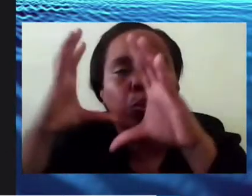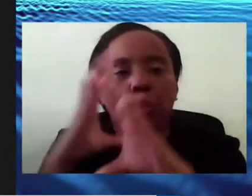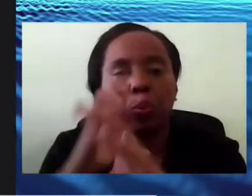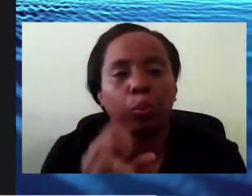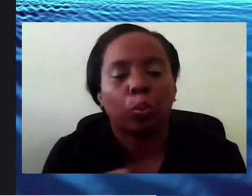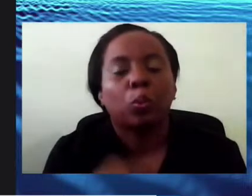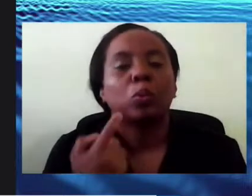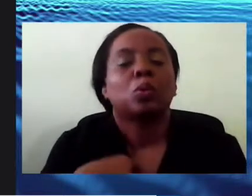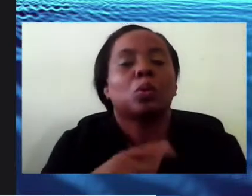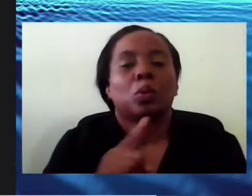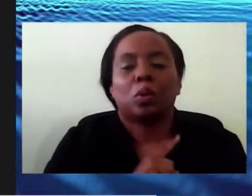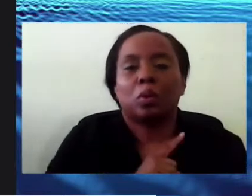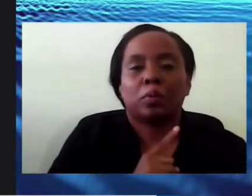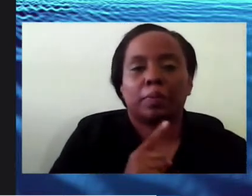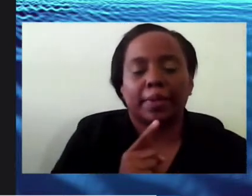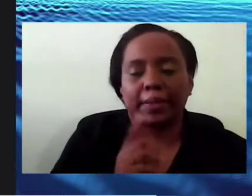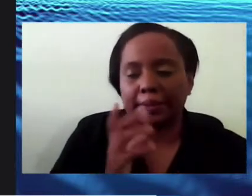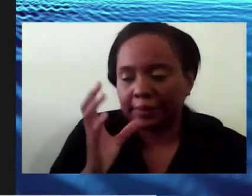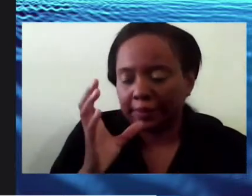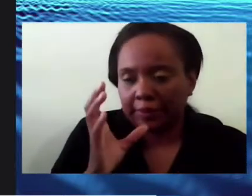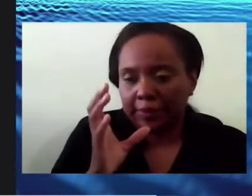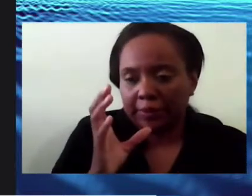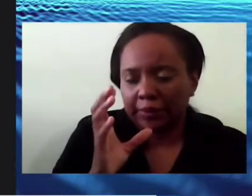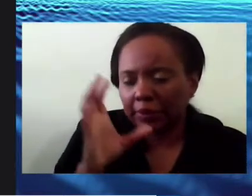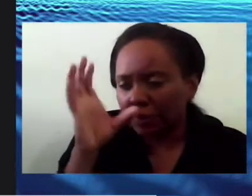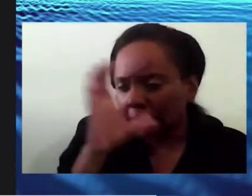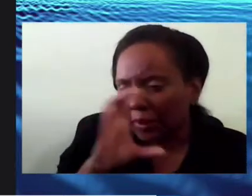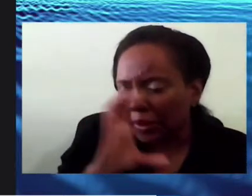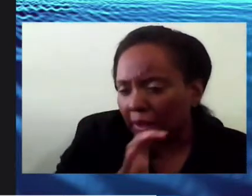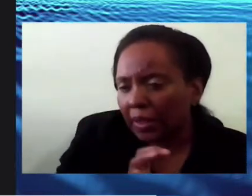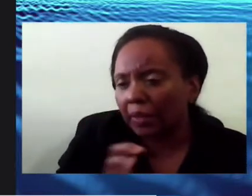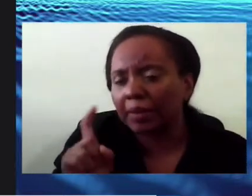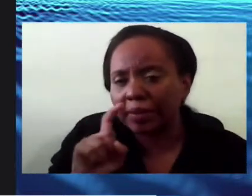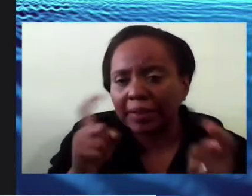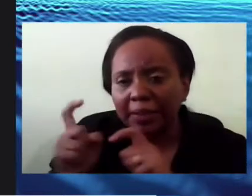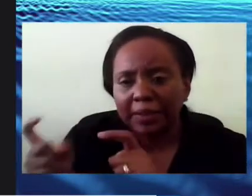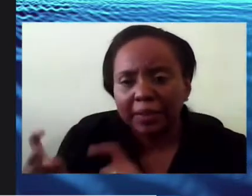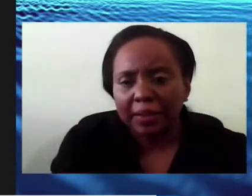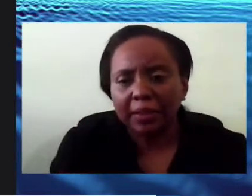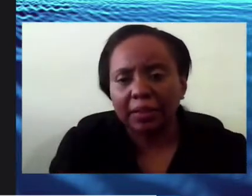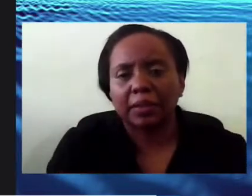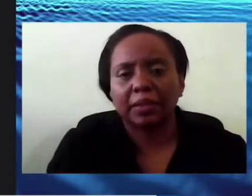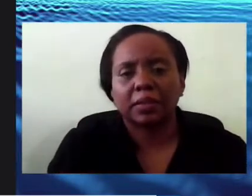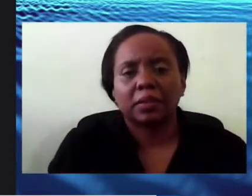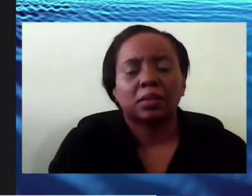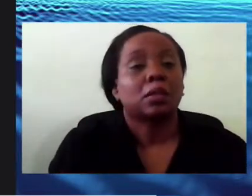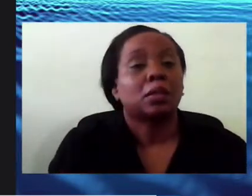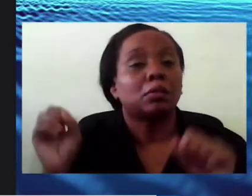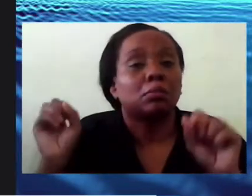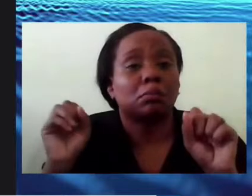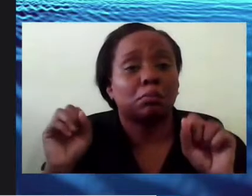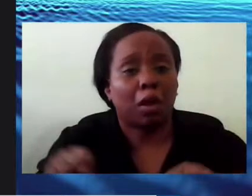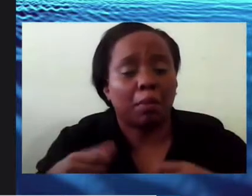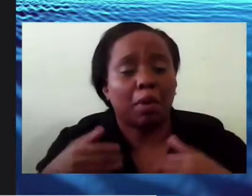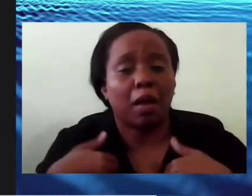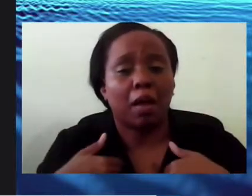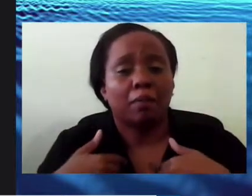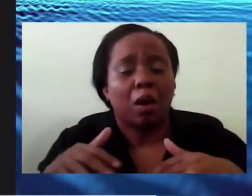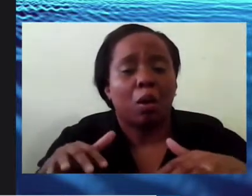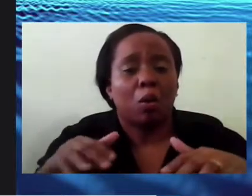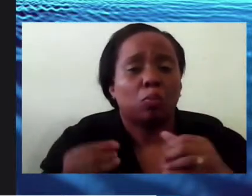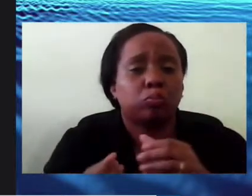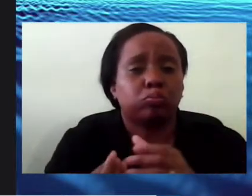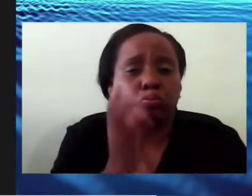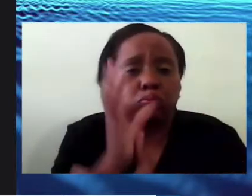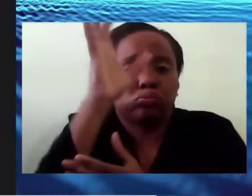going from the magma filling up, which means fresh magma's coming up. So prepare yourself for a series of eruptions. You know, the possibility of this